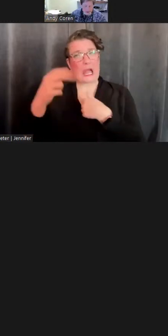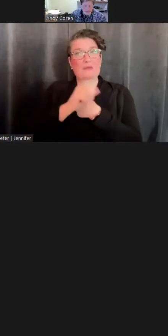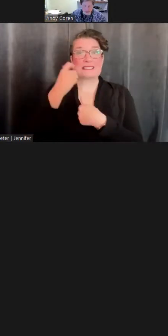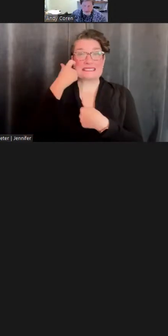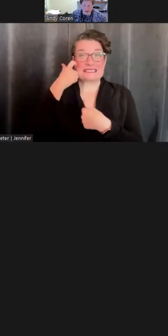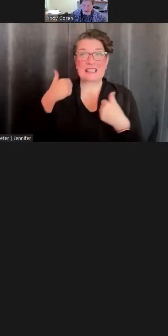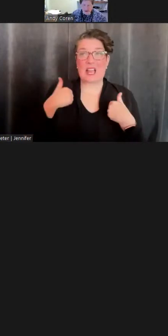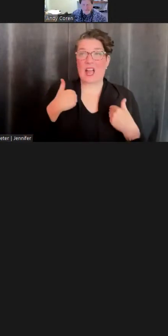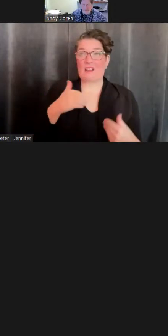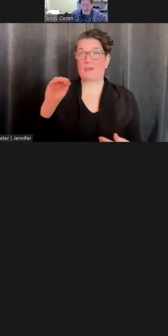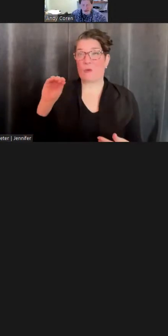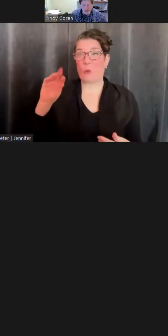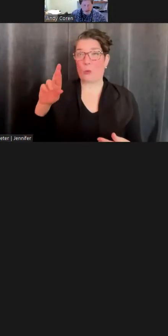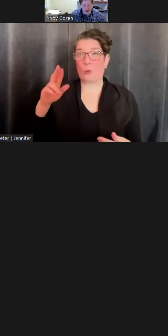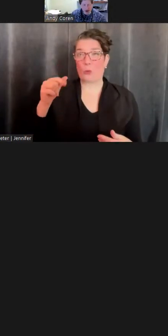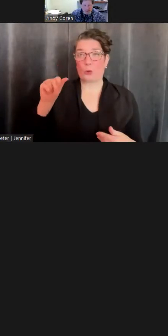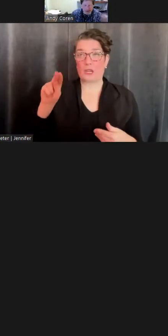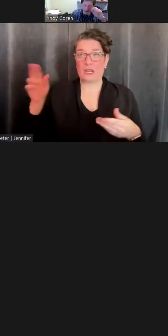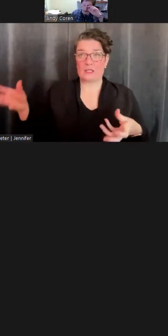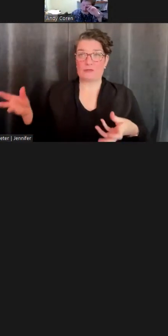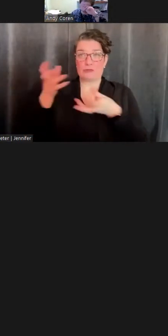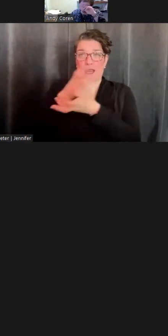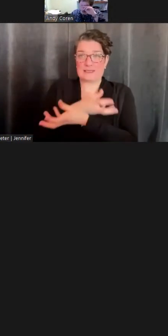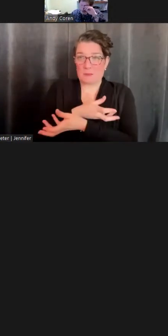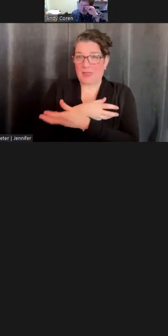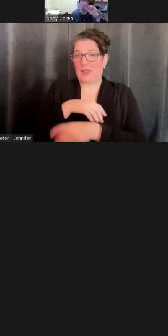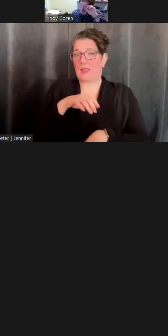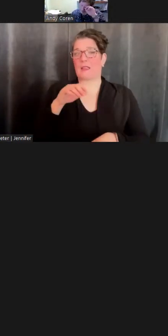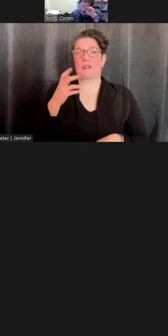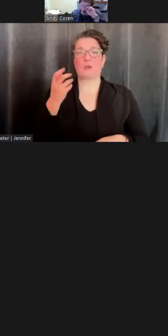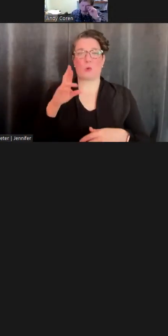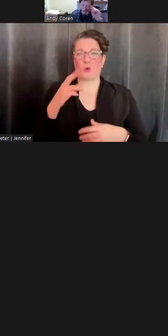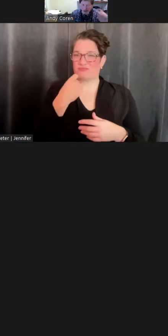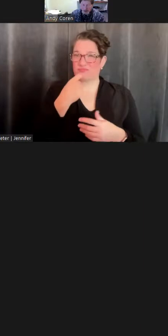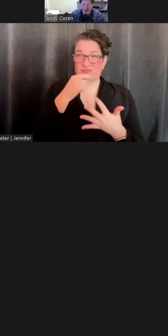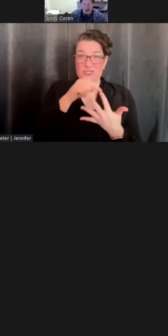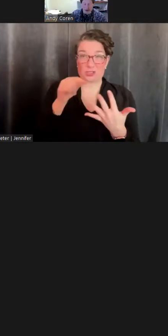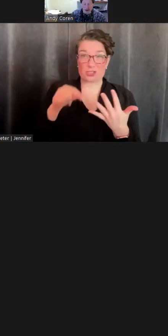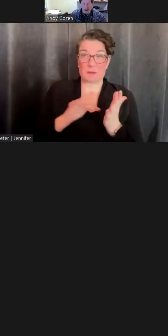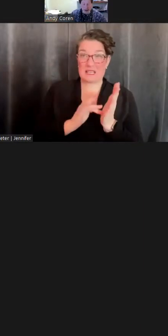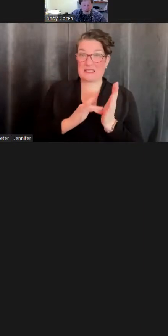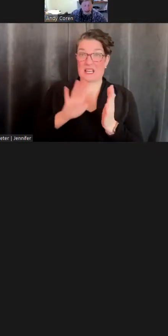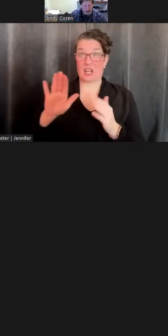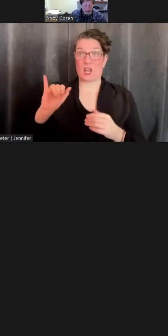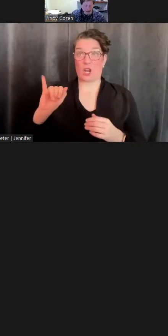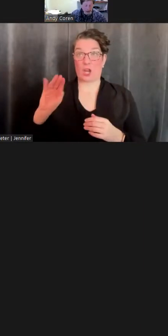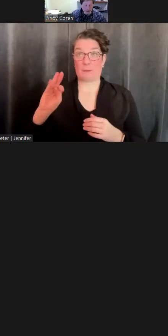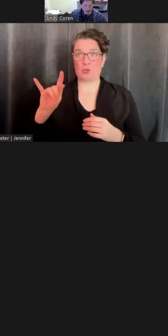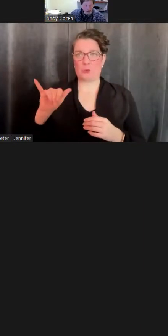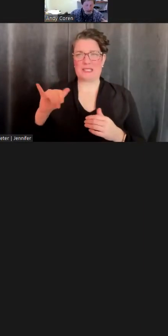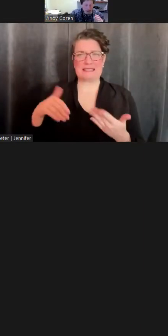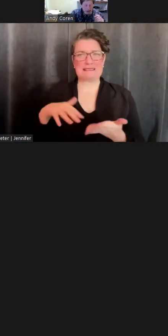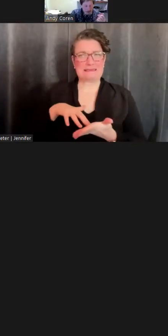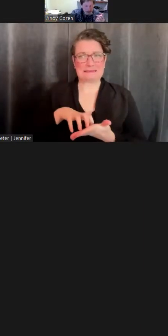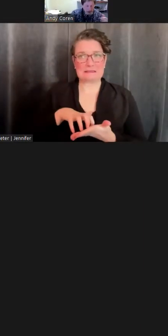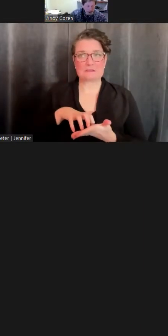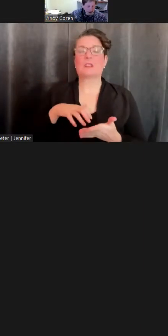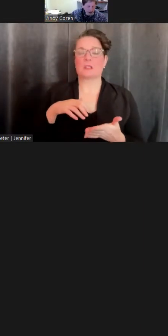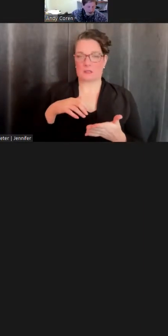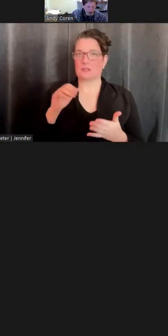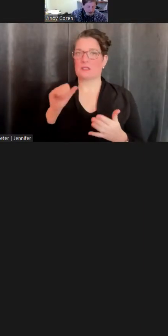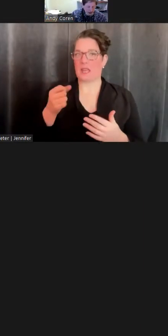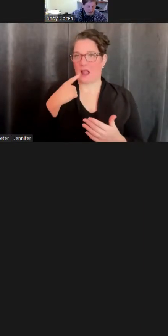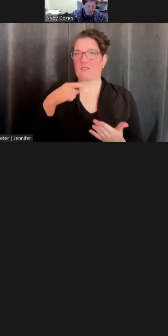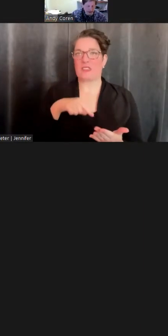that really reduce their immune competence, they are given this, and it's again parenteral